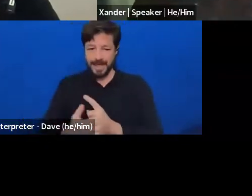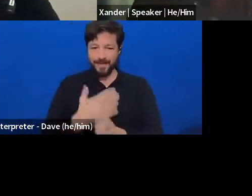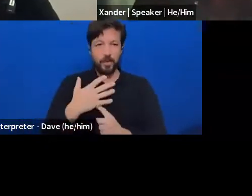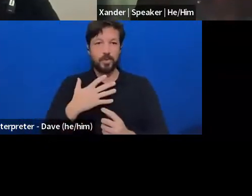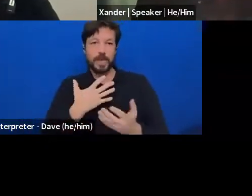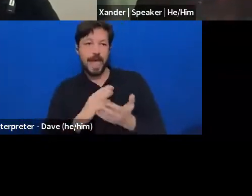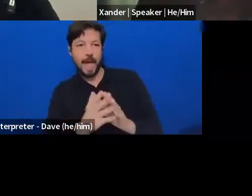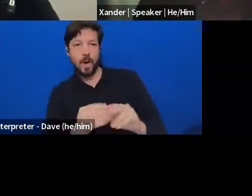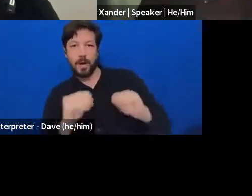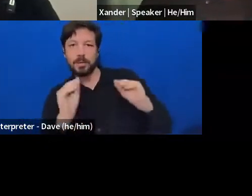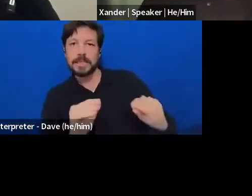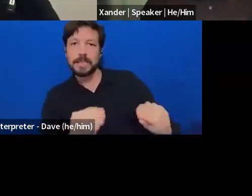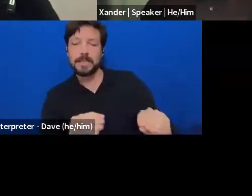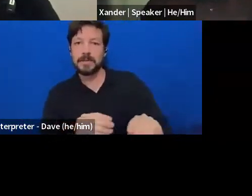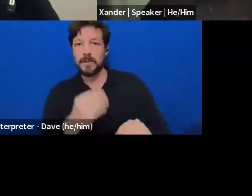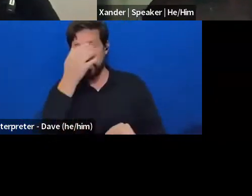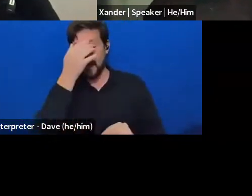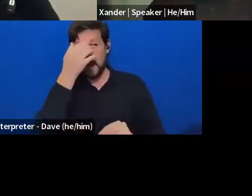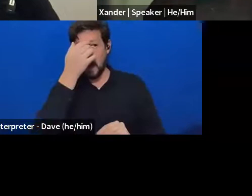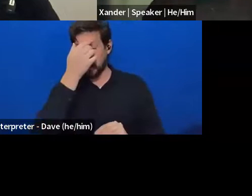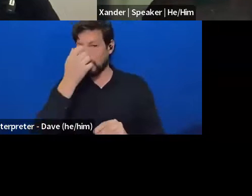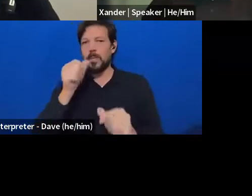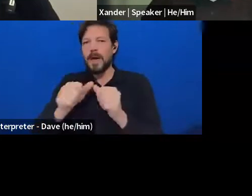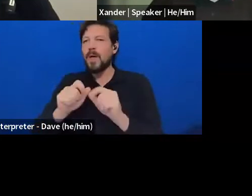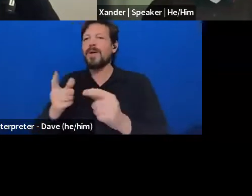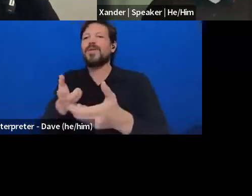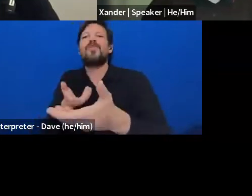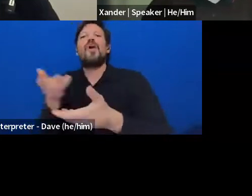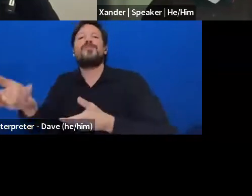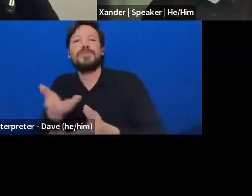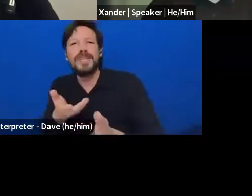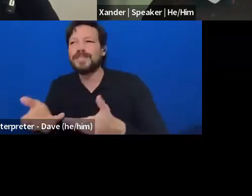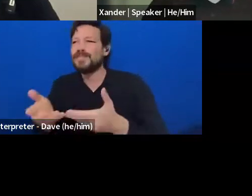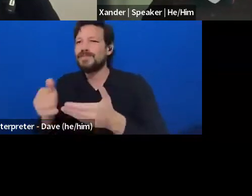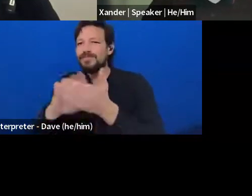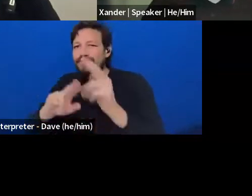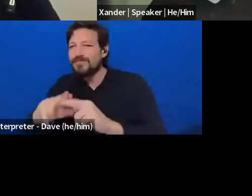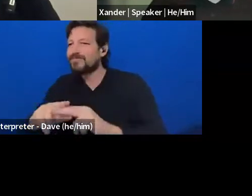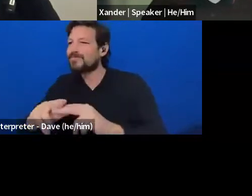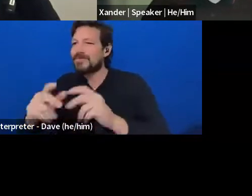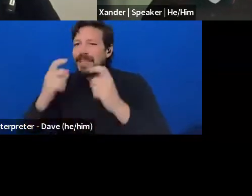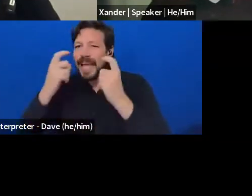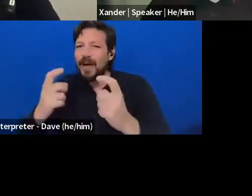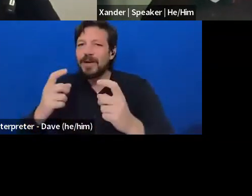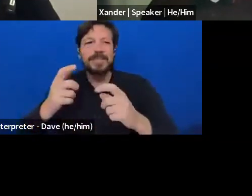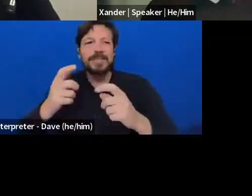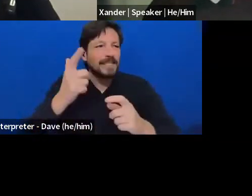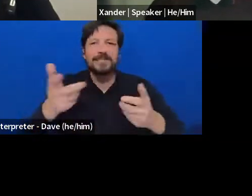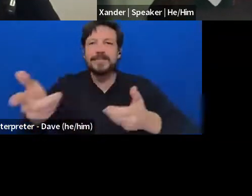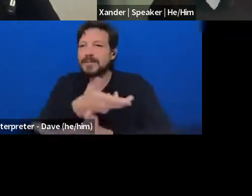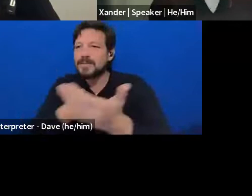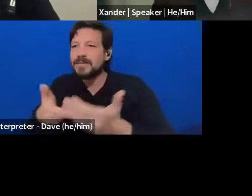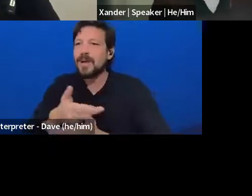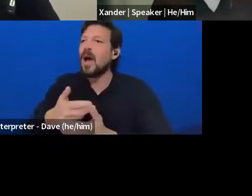start these conversations becoming normalized conversations with teachers and educators, I think it will make it easier